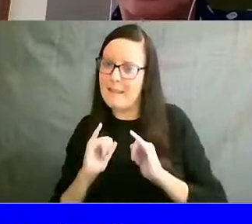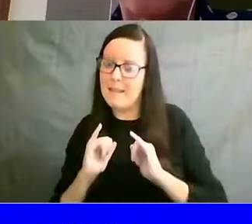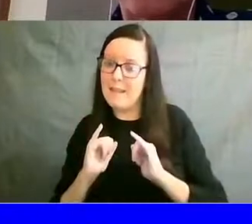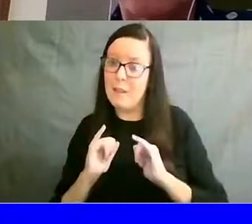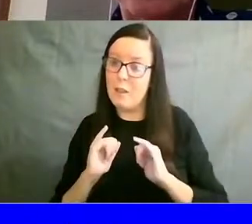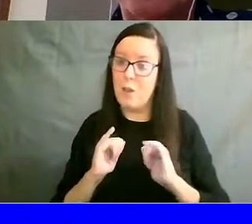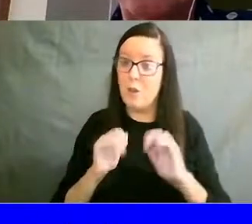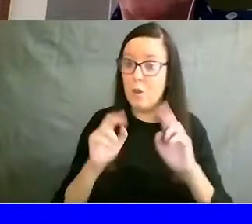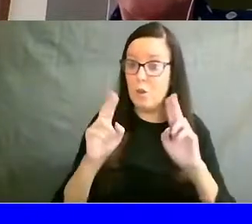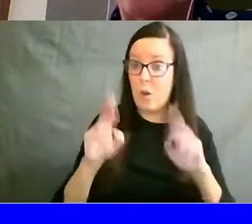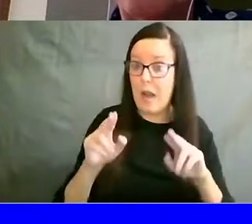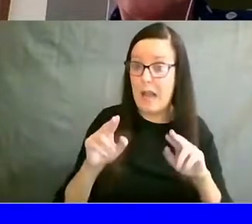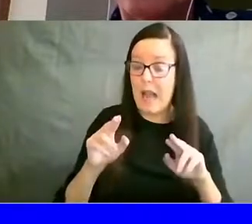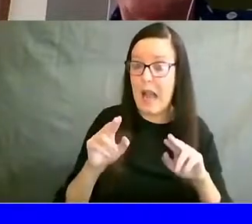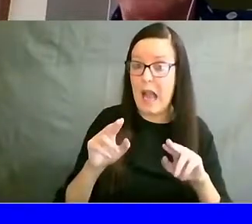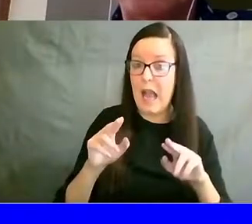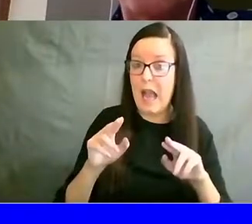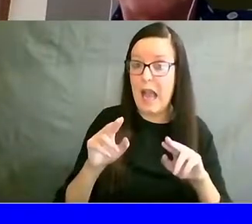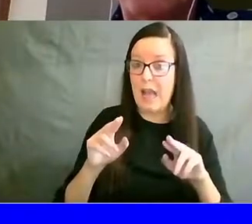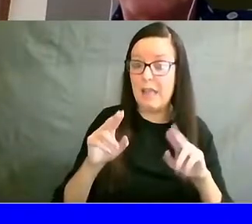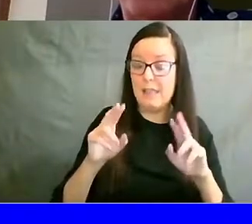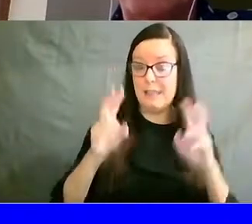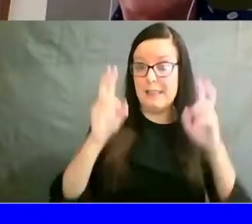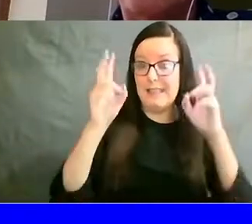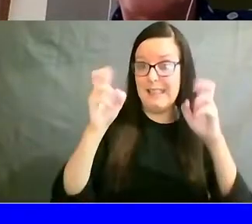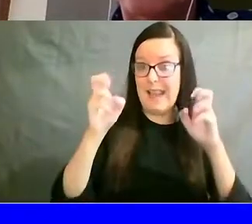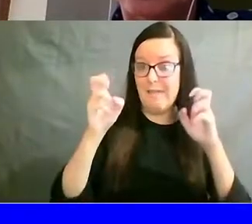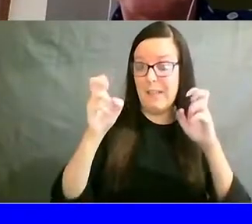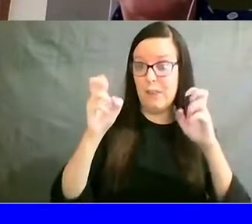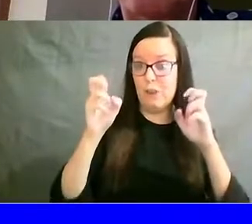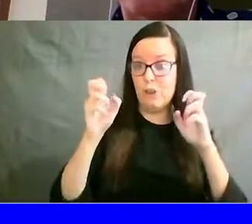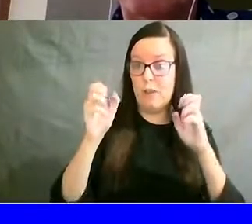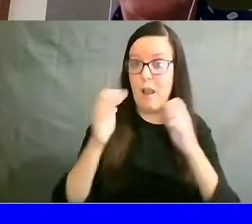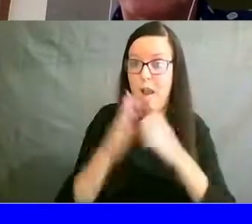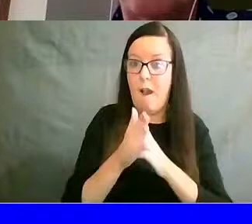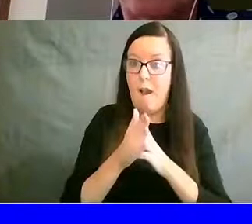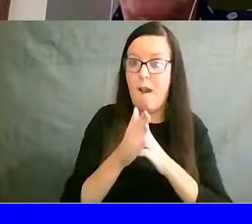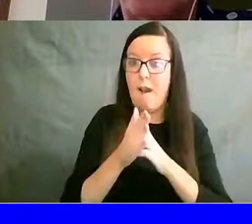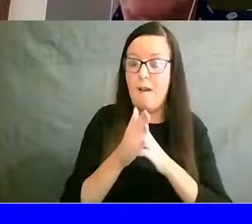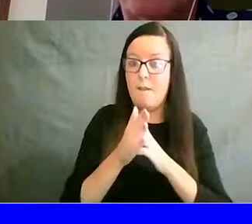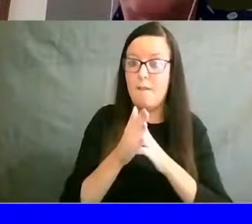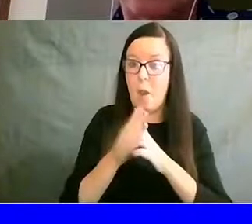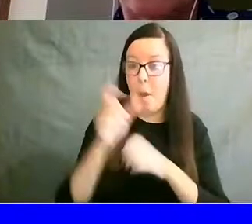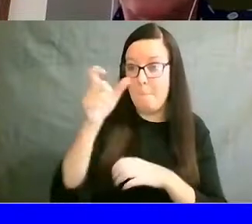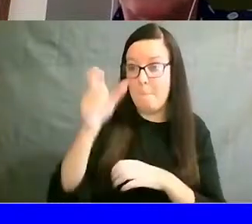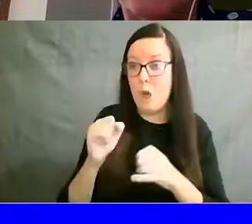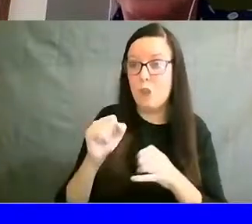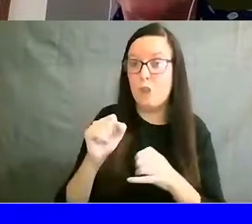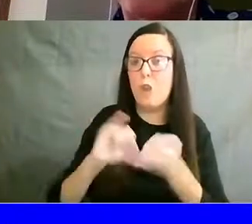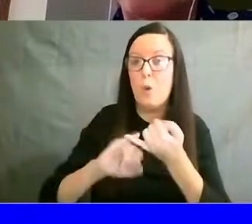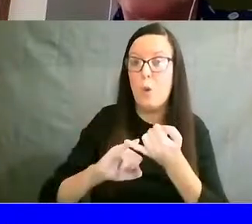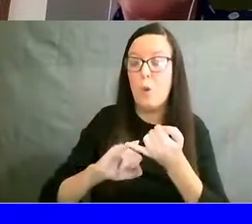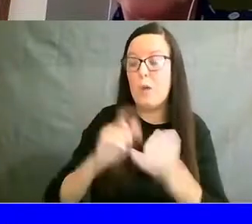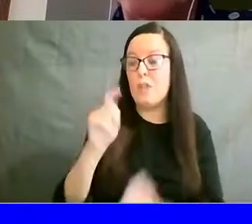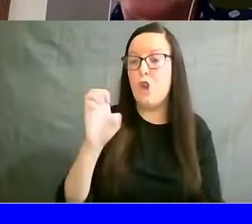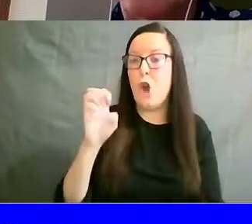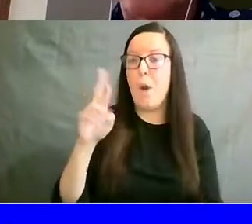of a terminal illness be abused in relation to disabled people, especially in safeguarding